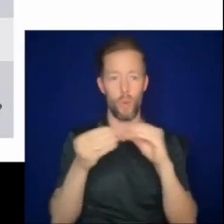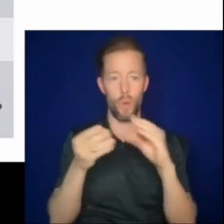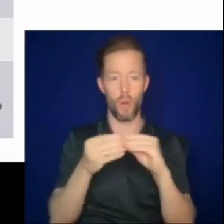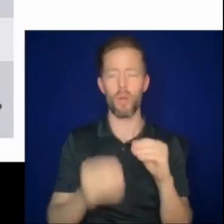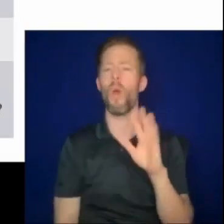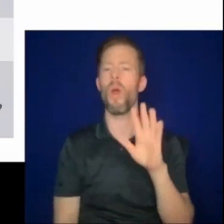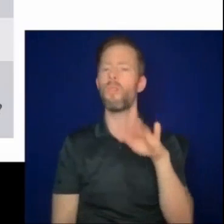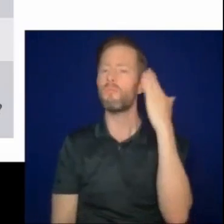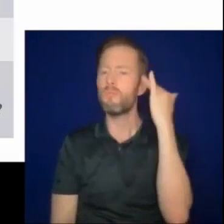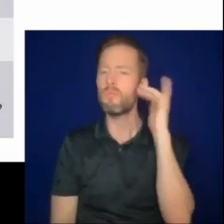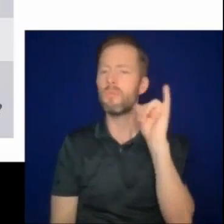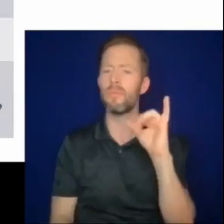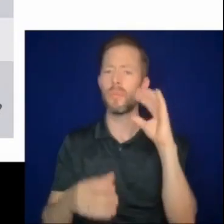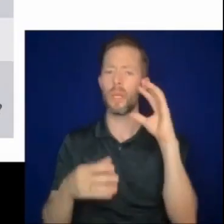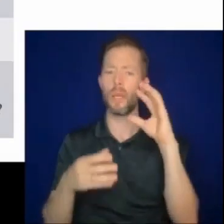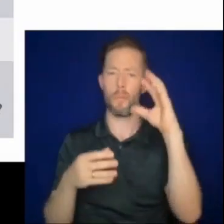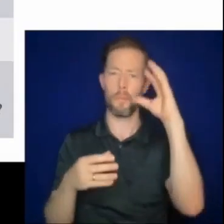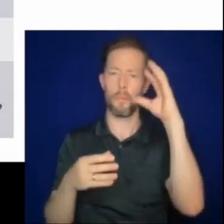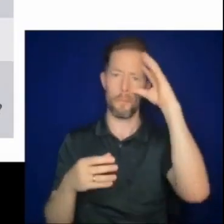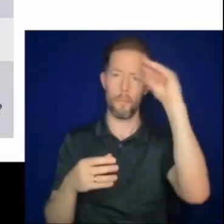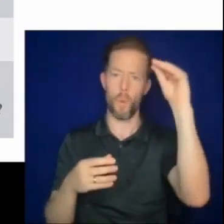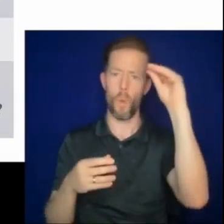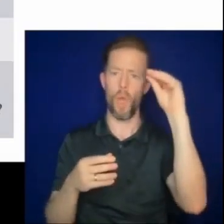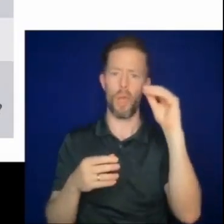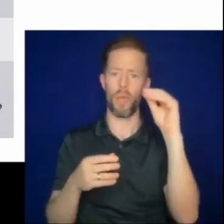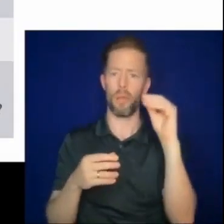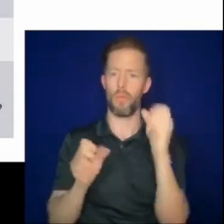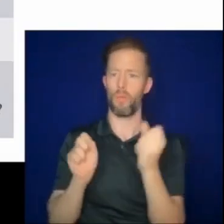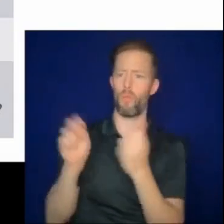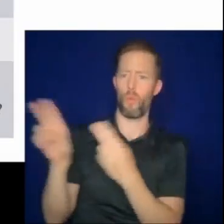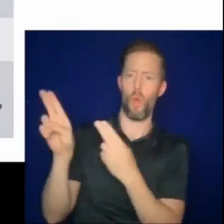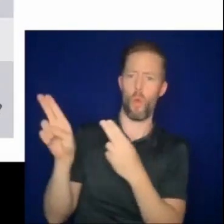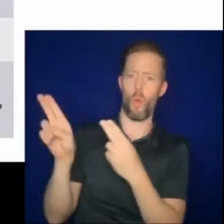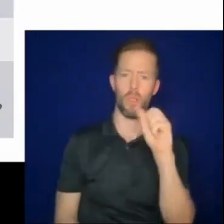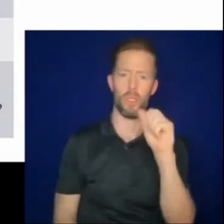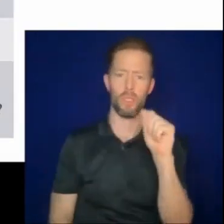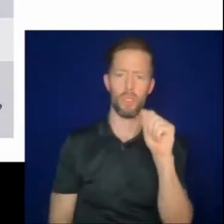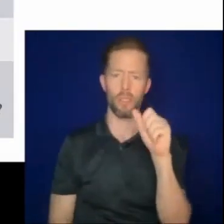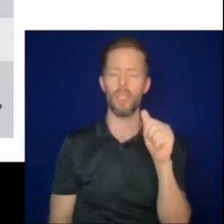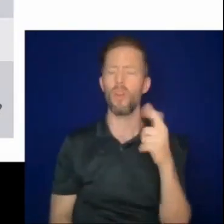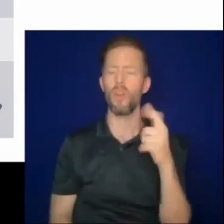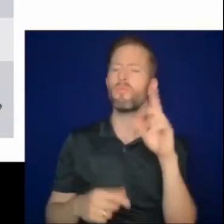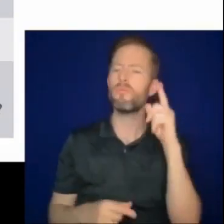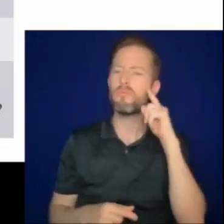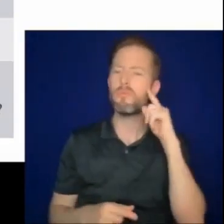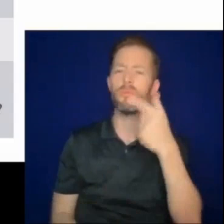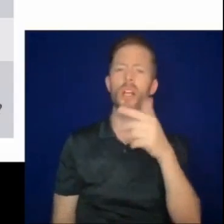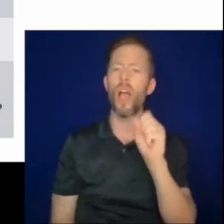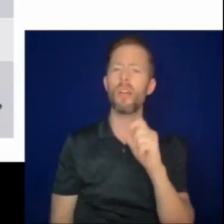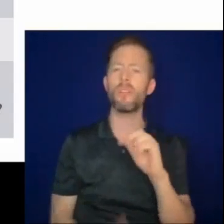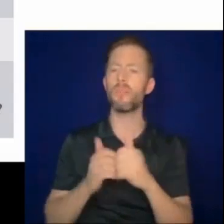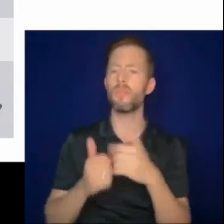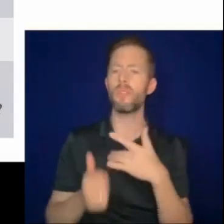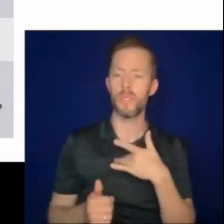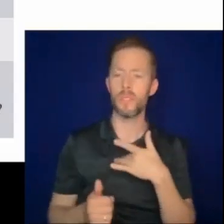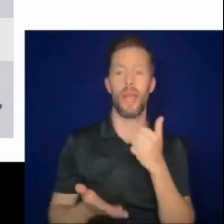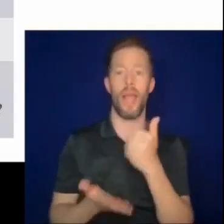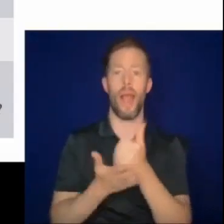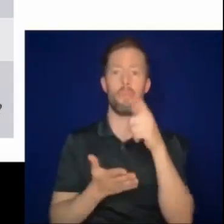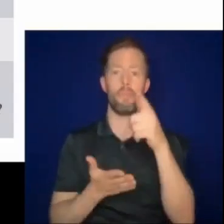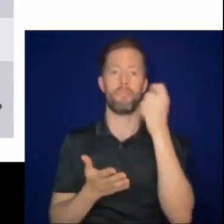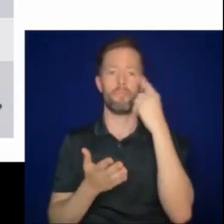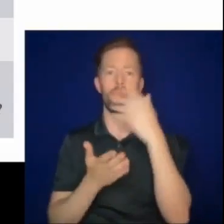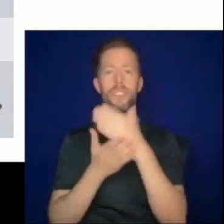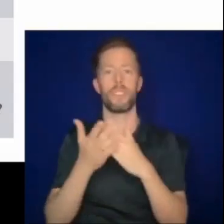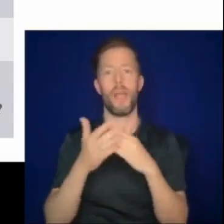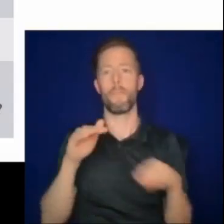story. Or why is the boy throwing away the salsa? Or how do you think Gus feels? And so really just helping